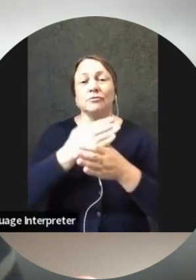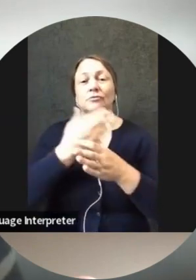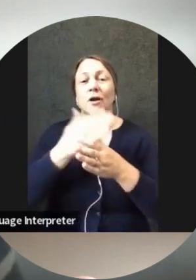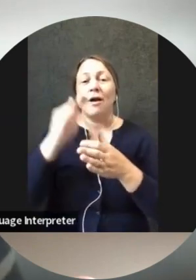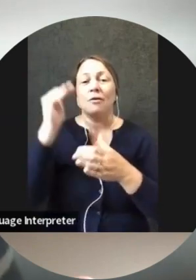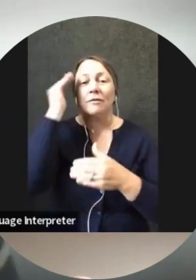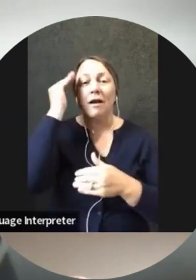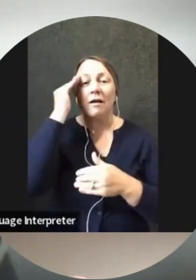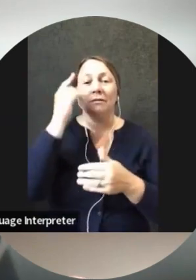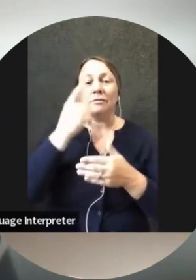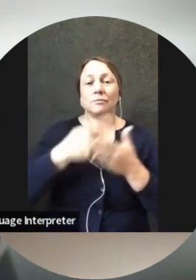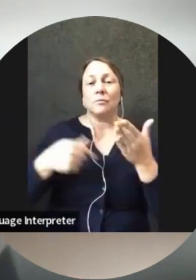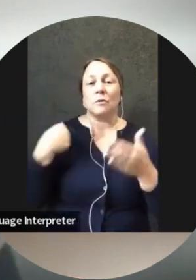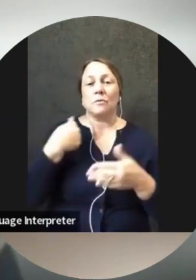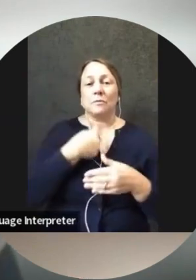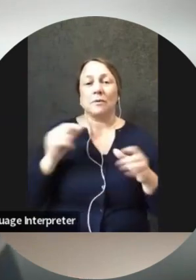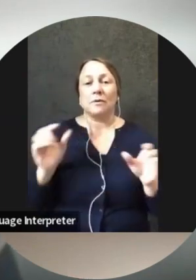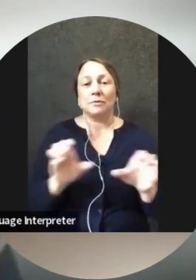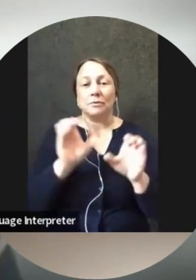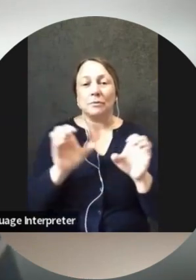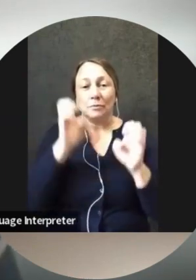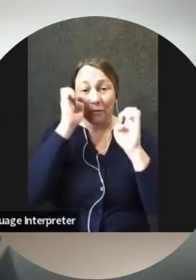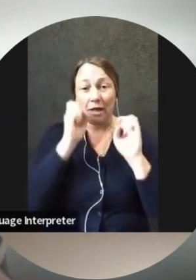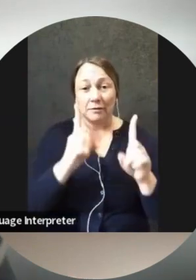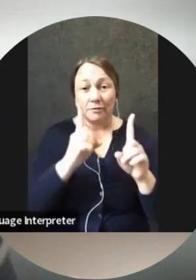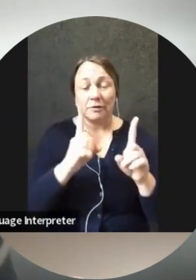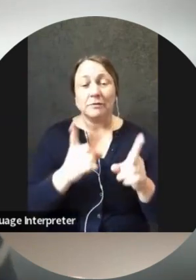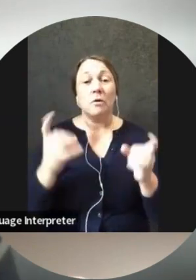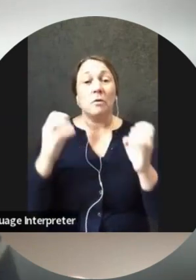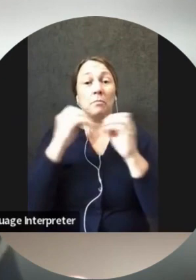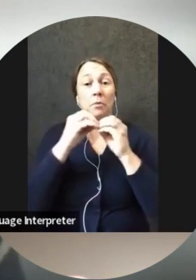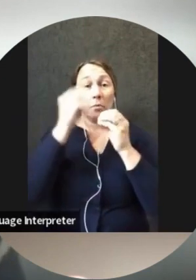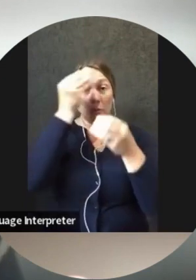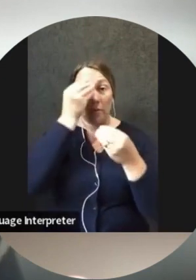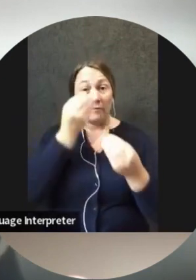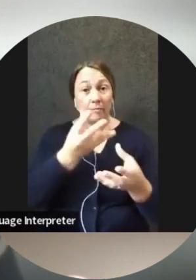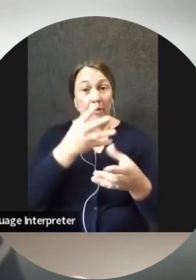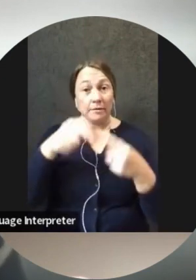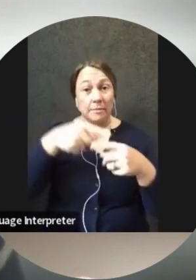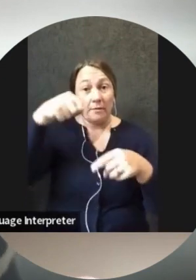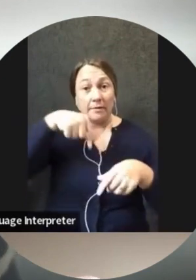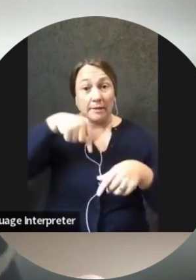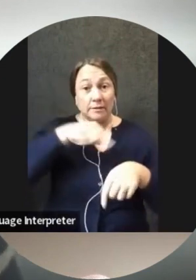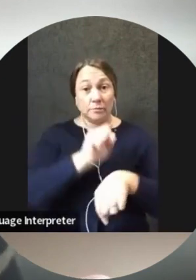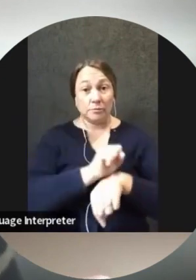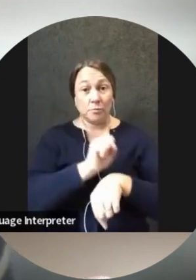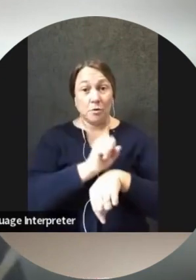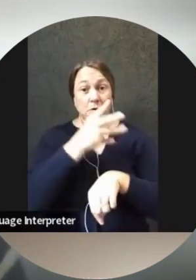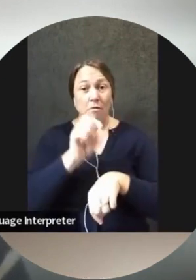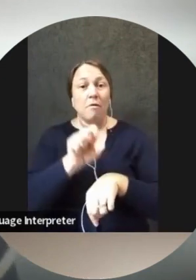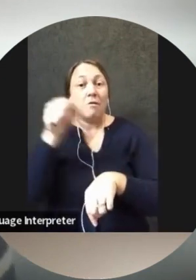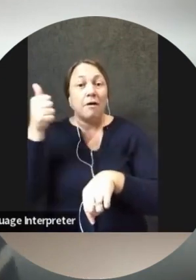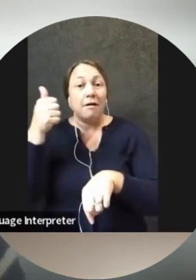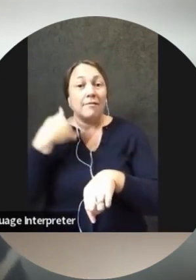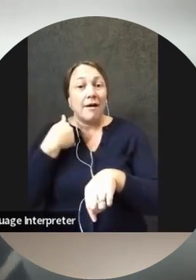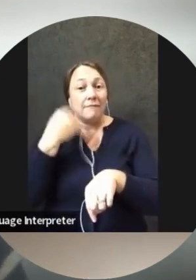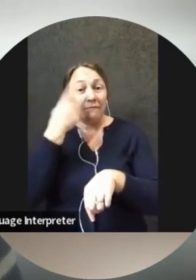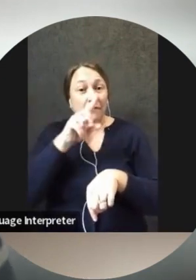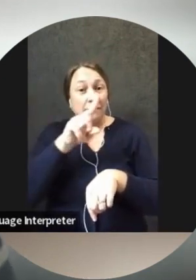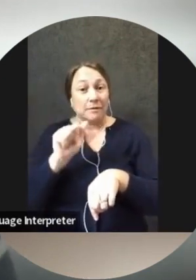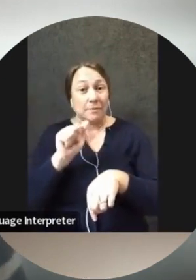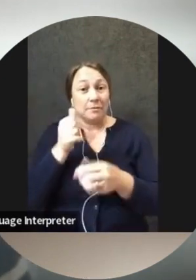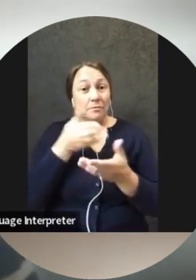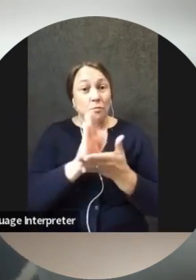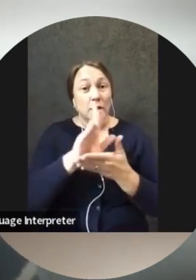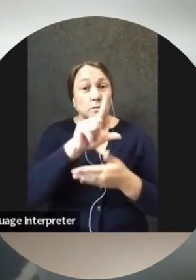work we do for education. Again, for more information about this work and all the other work we do at Disability Rights